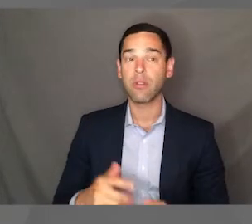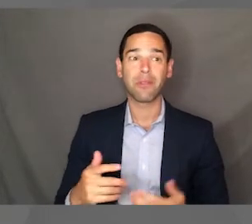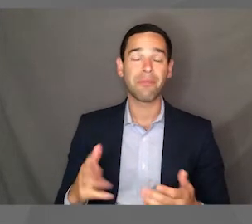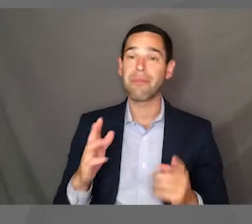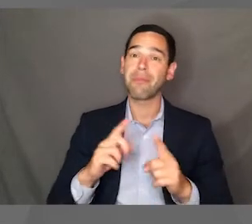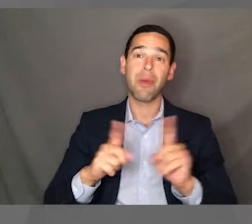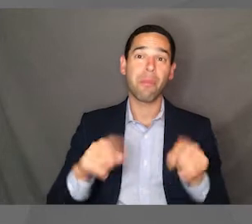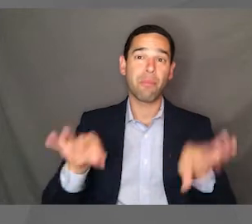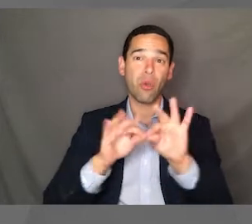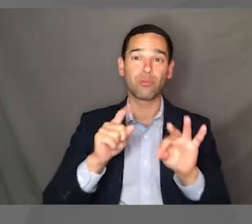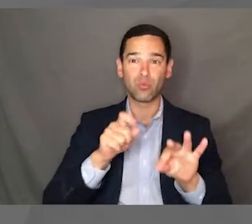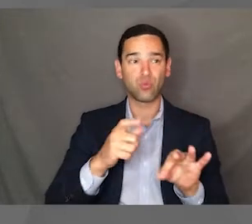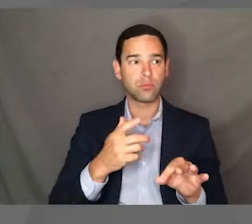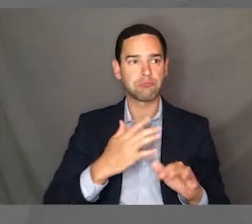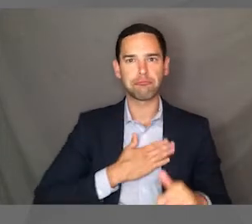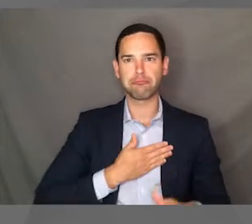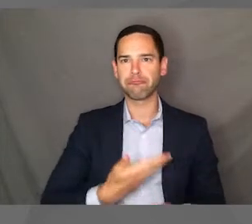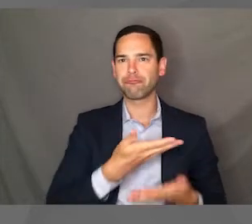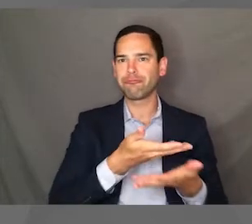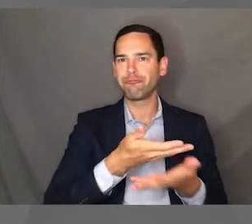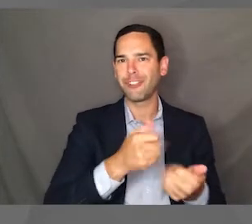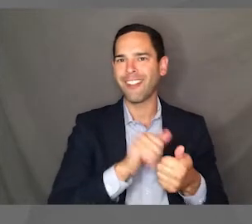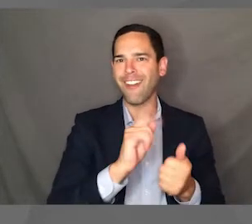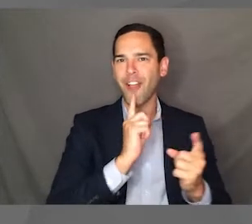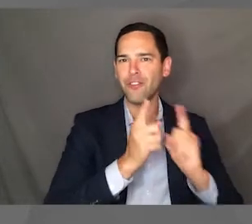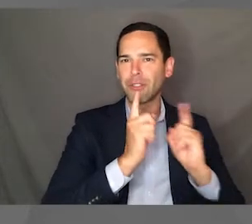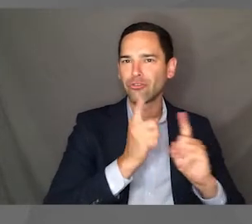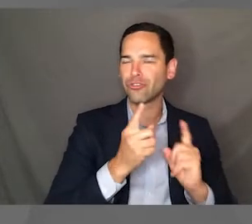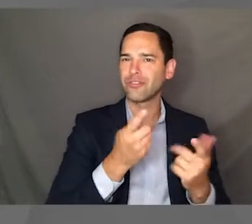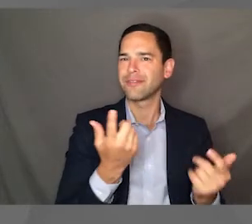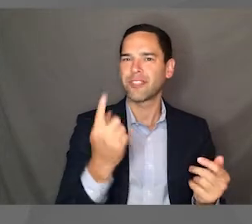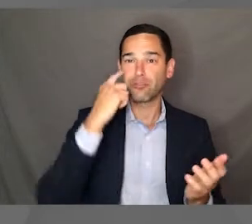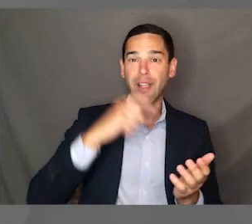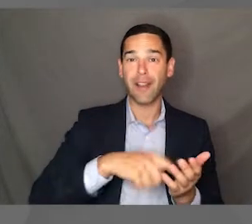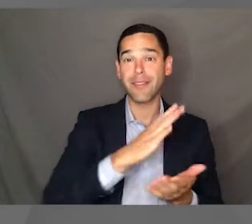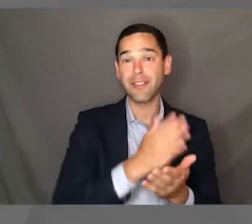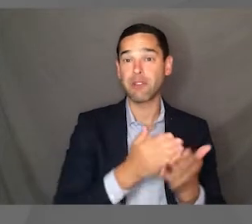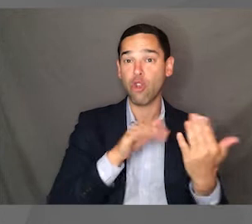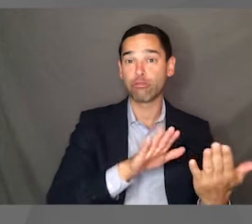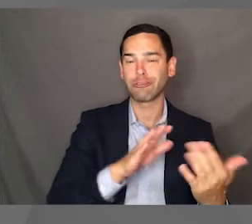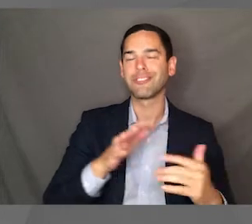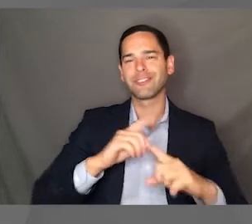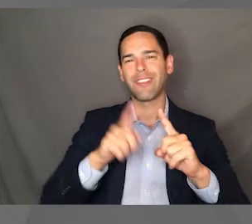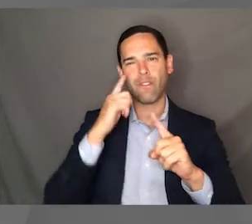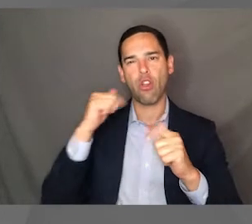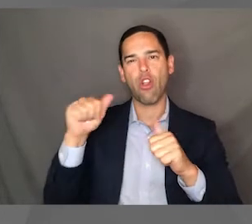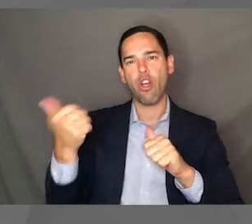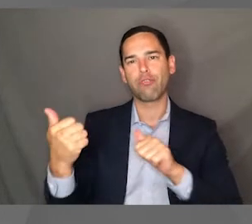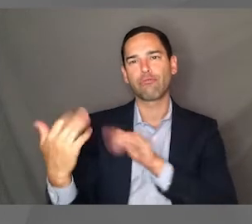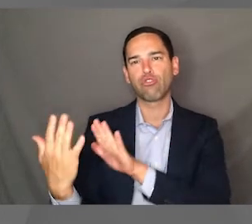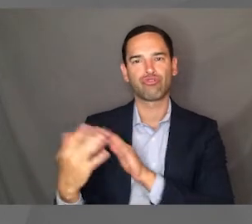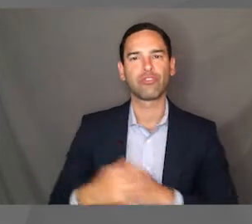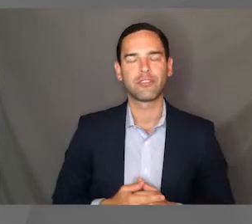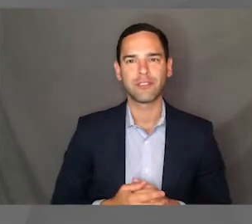conversation and recognizing those approaches that using people first